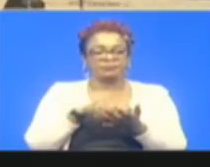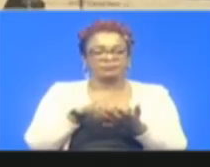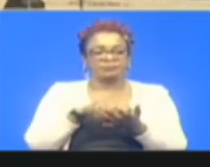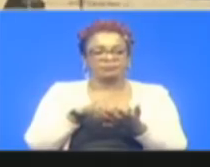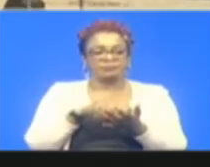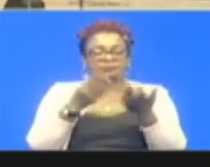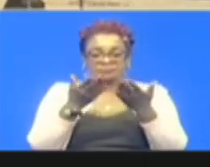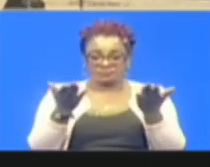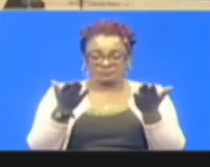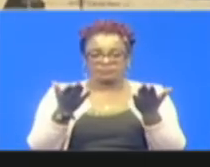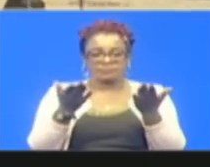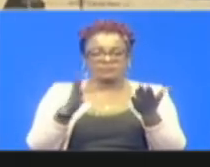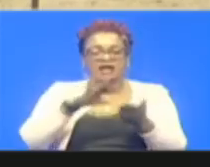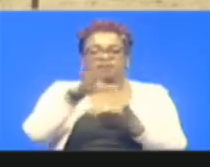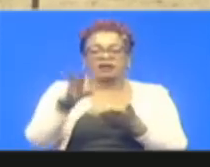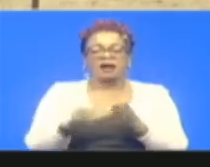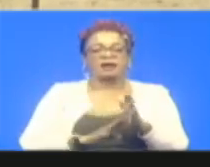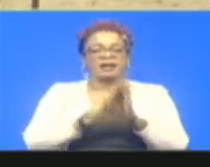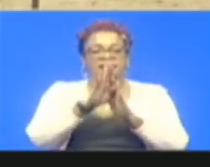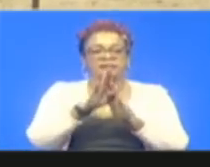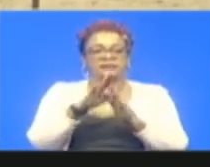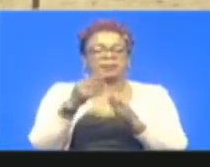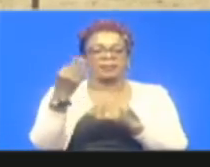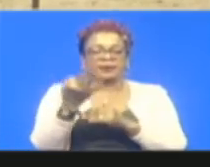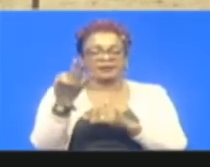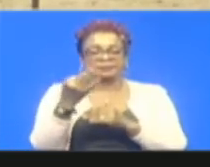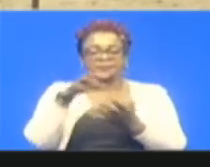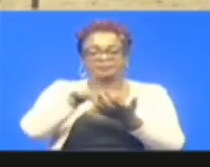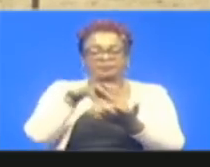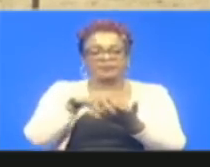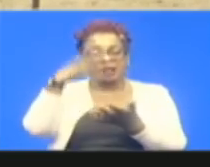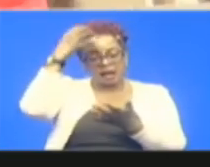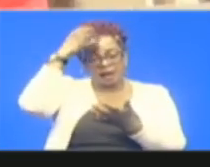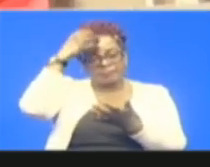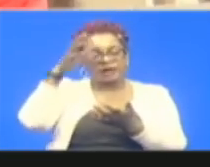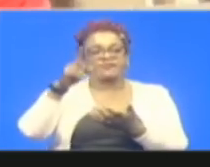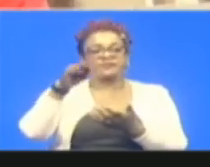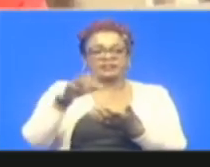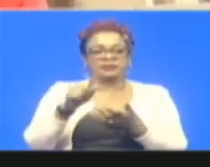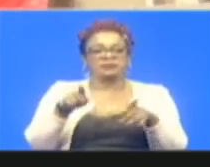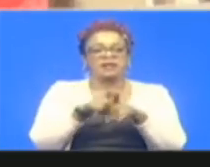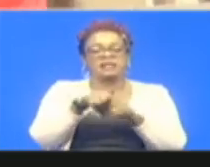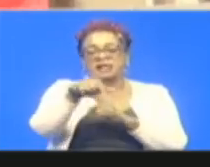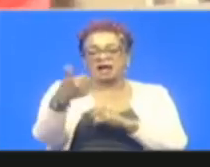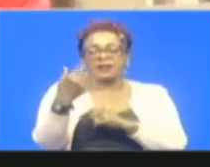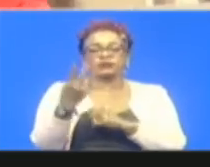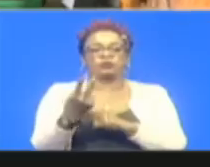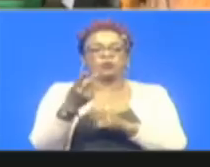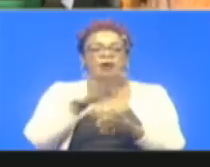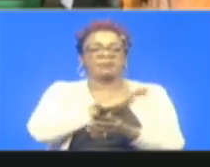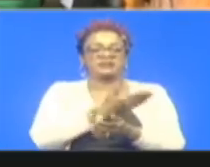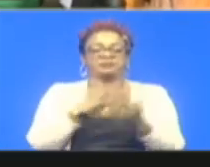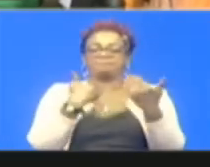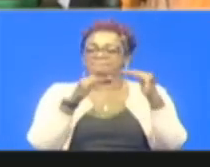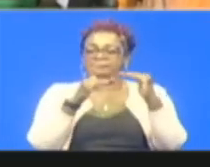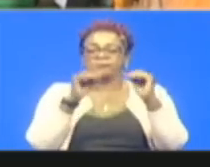Basis Africa runs one of the 3 desalination plants in Lamu, located in Siu. Like the other 2, its capacity is limited and